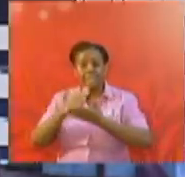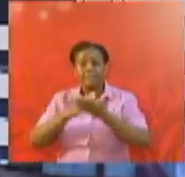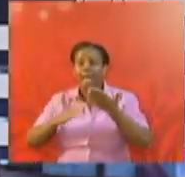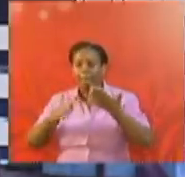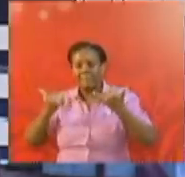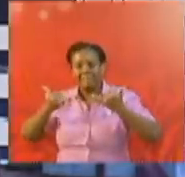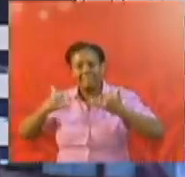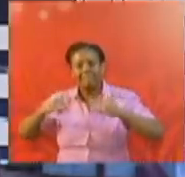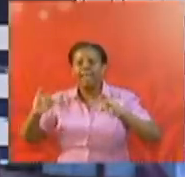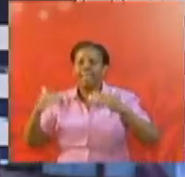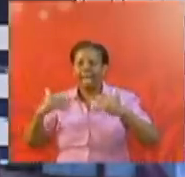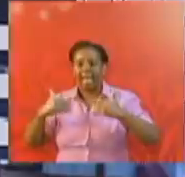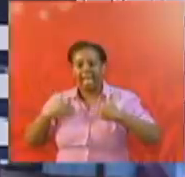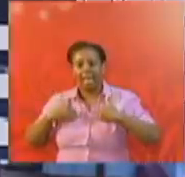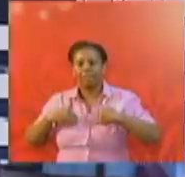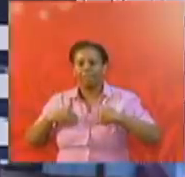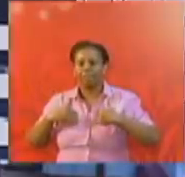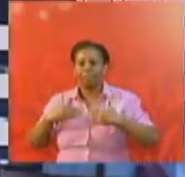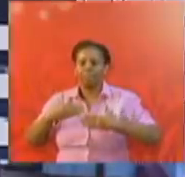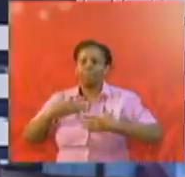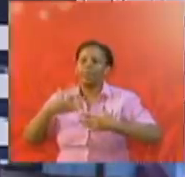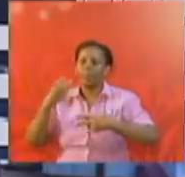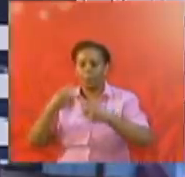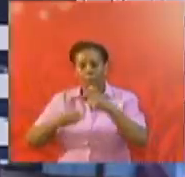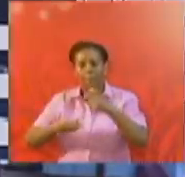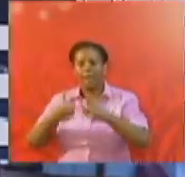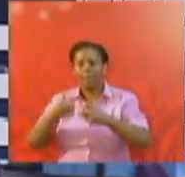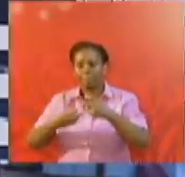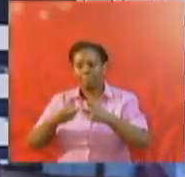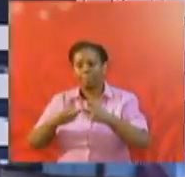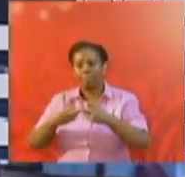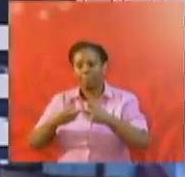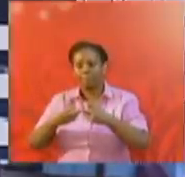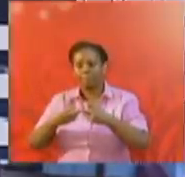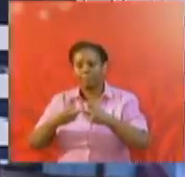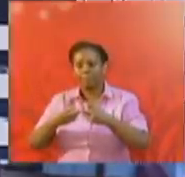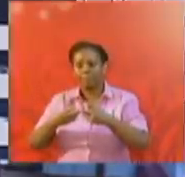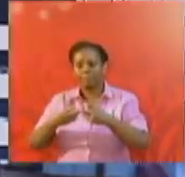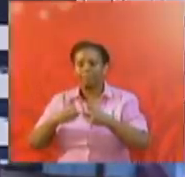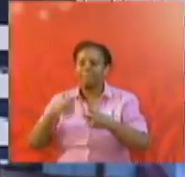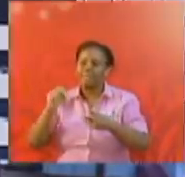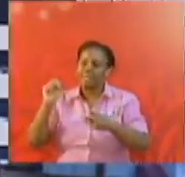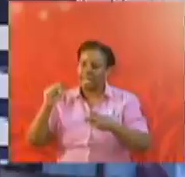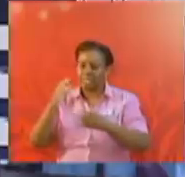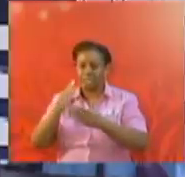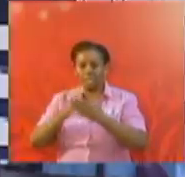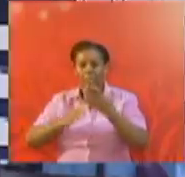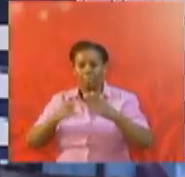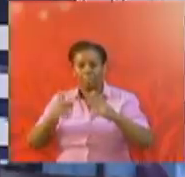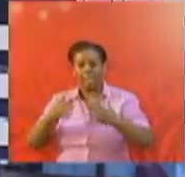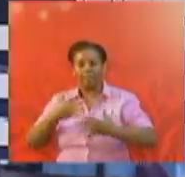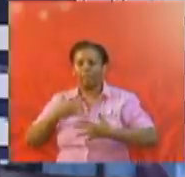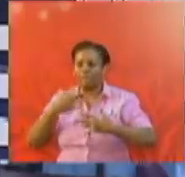Now, ARDS normally has a high mortality rate in itself. The COVID mortality